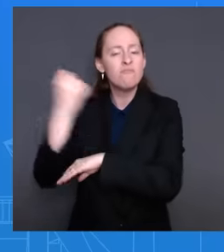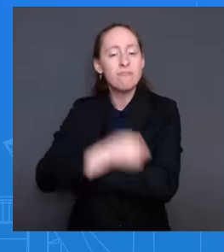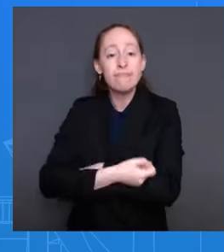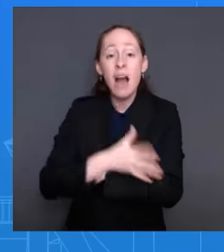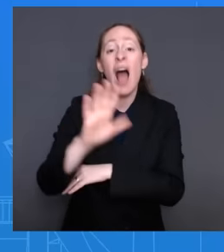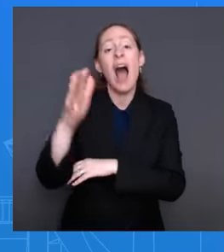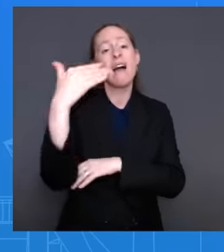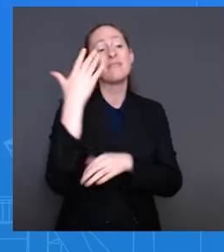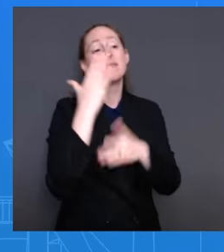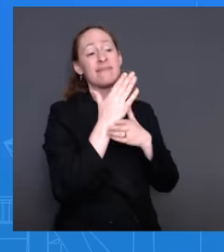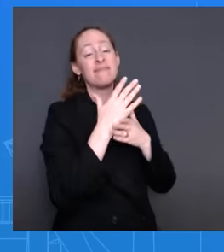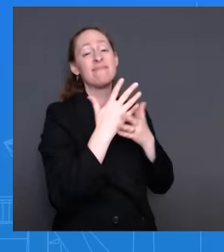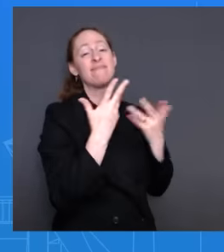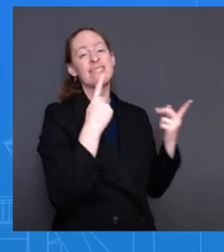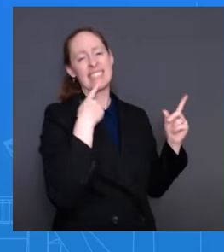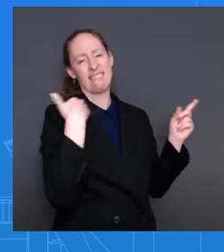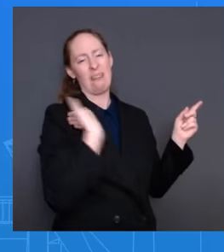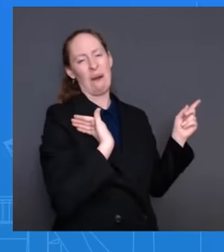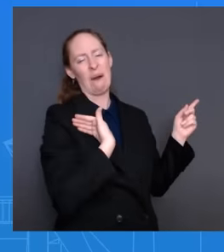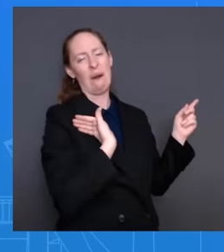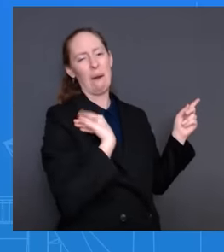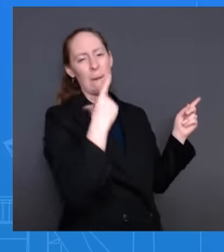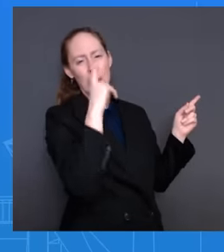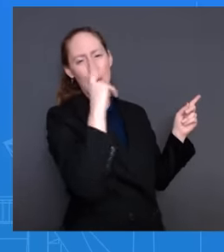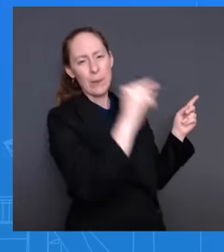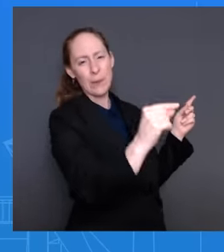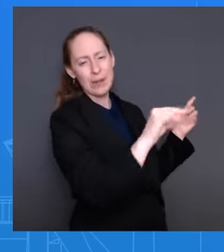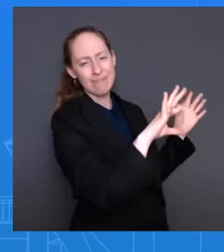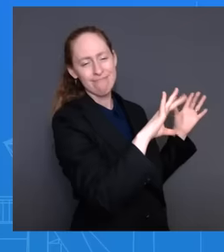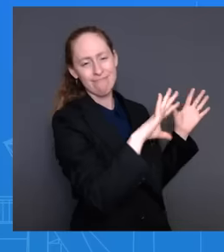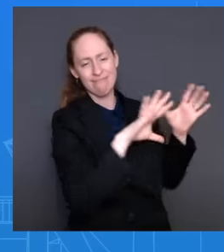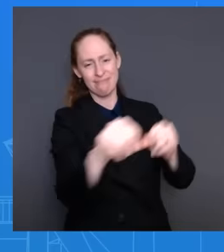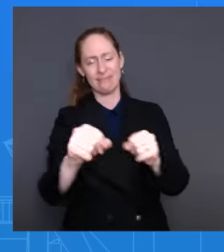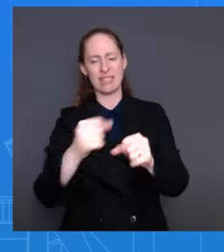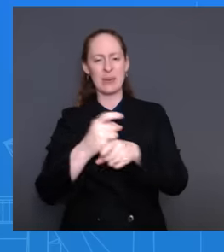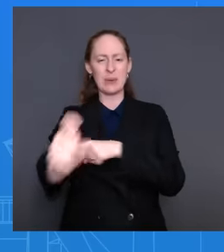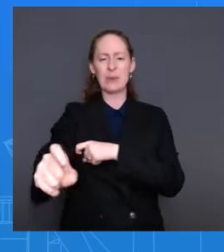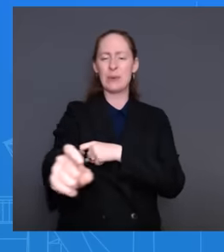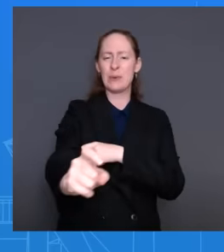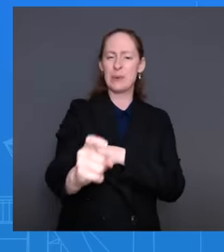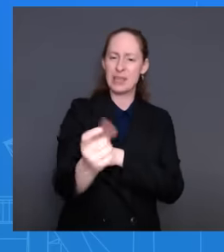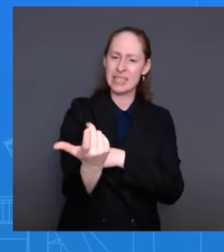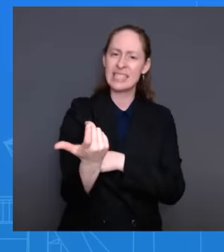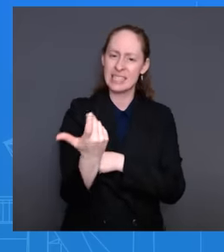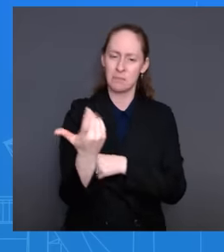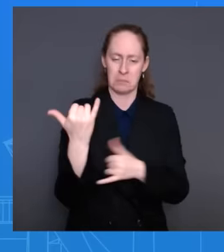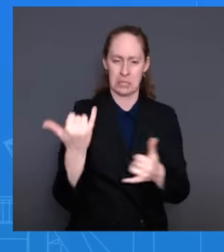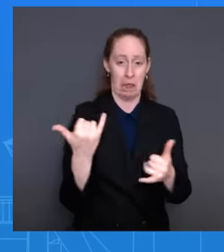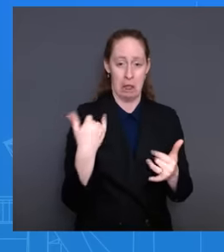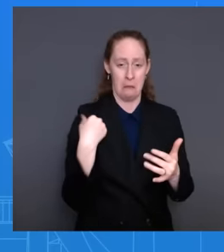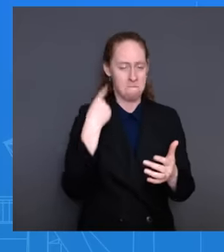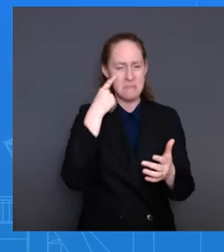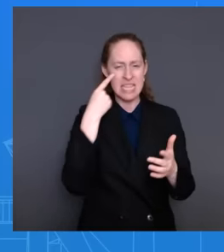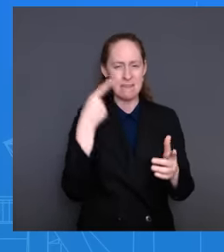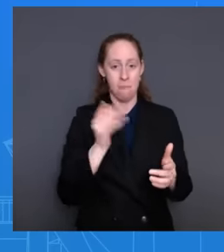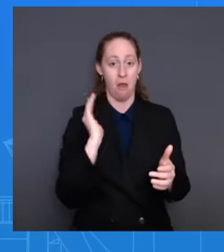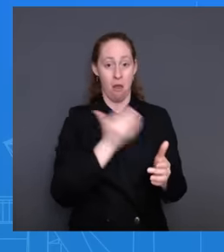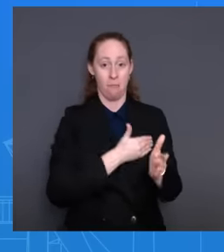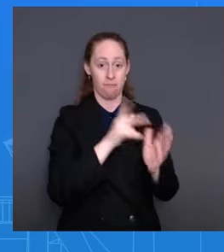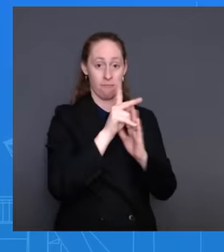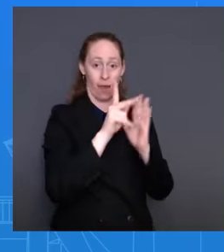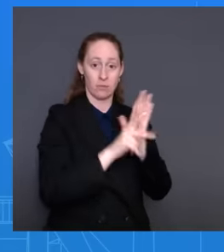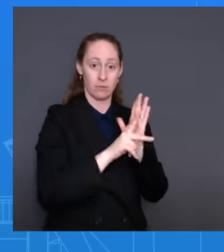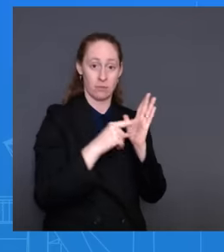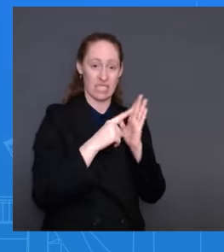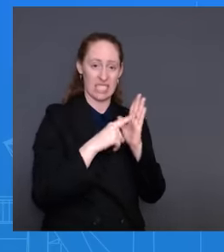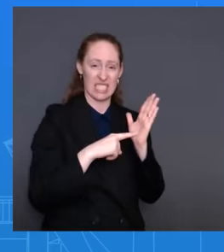now. And we think that the policy choices that we make here going forward will be consequential in how quickly and effectively we